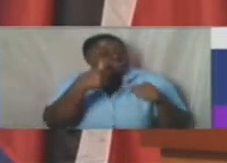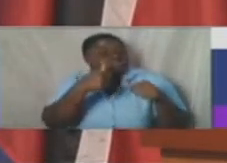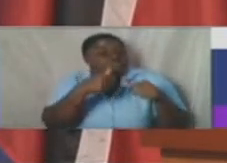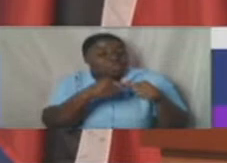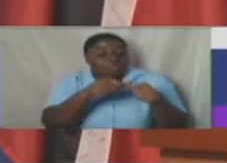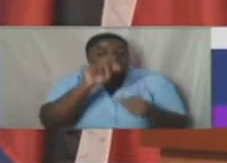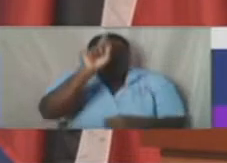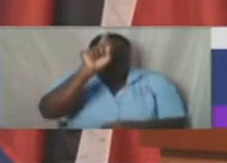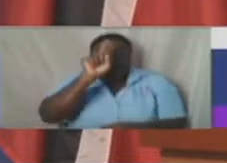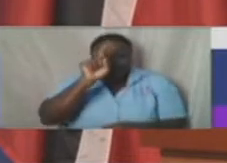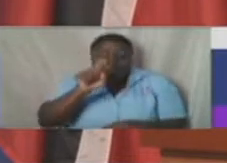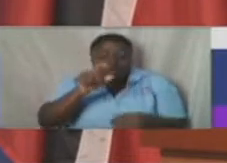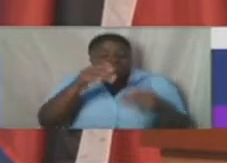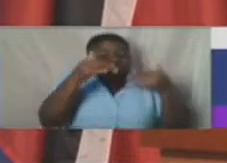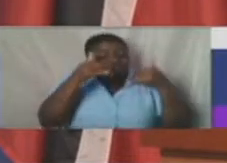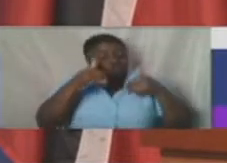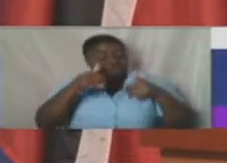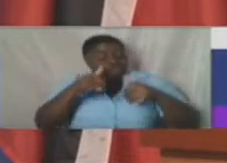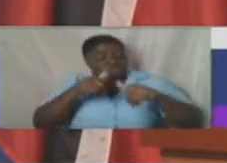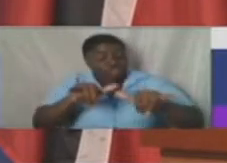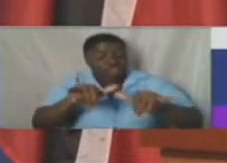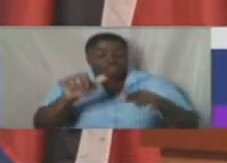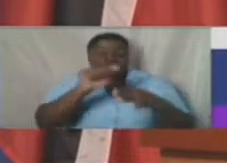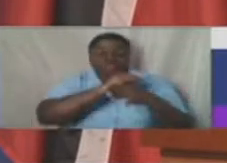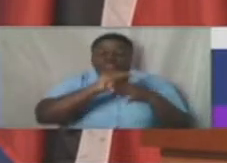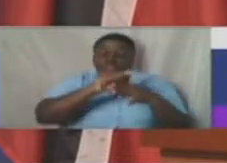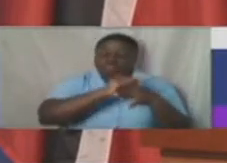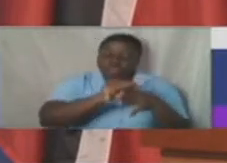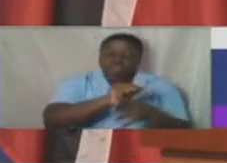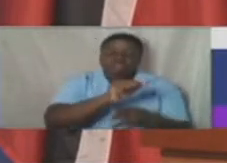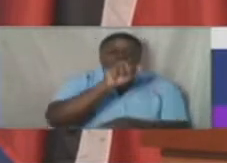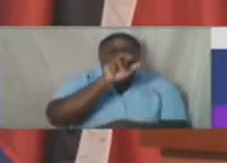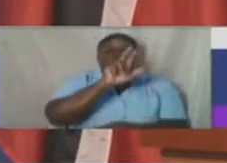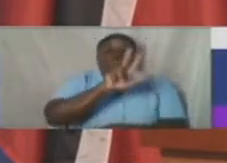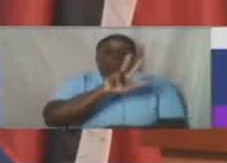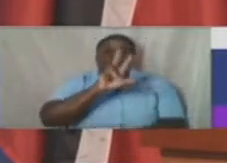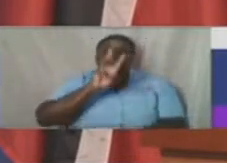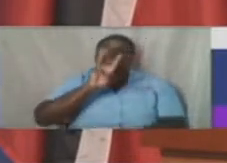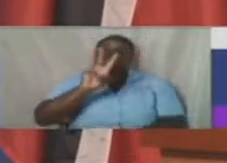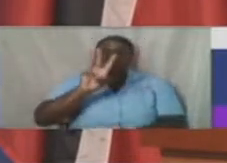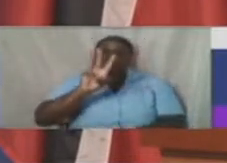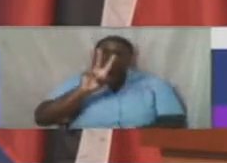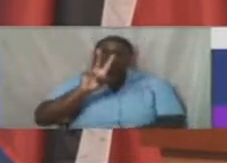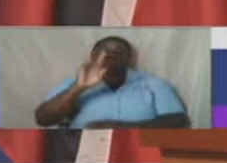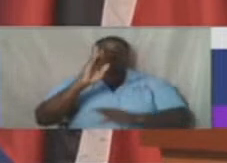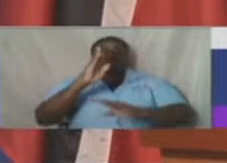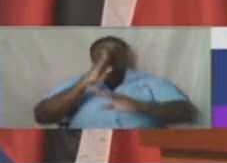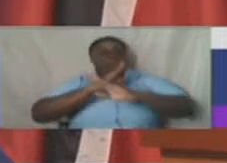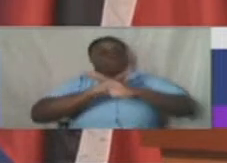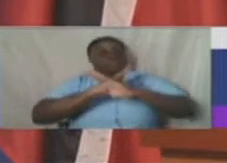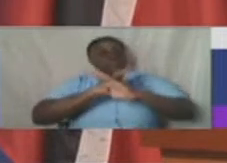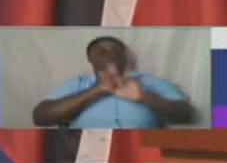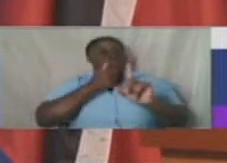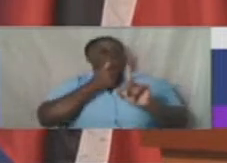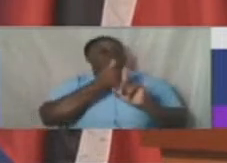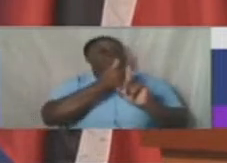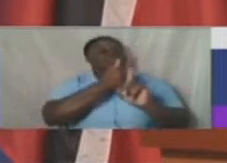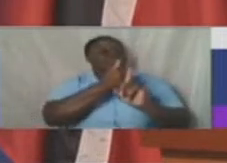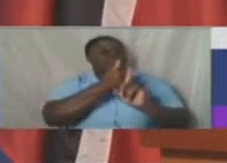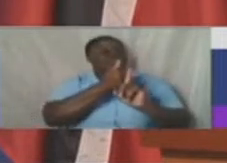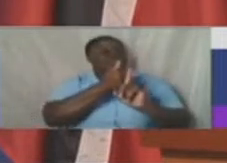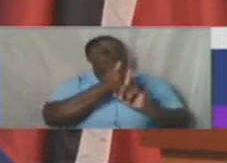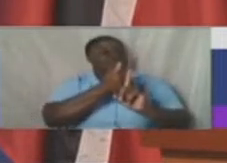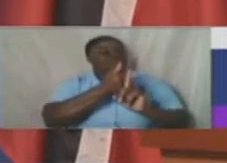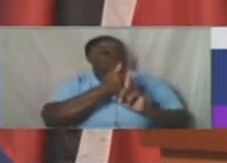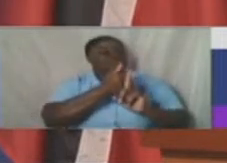must continue to practice your 3 Ws to protect yourself. Full vaccination is, as we've